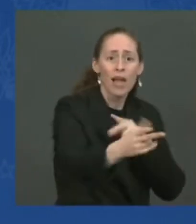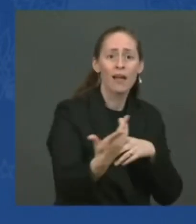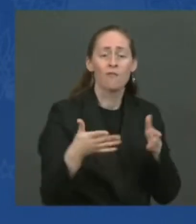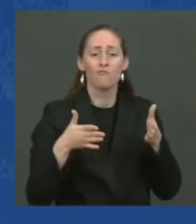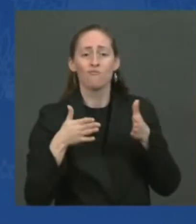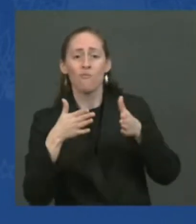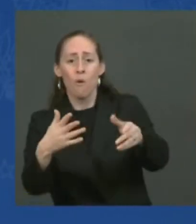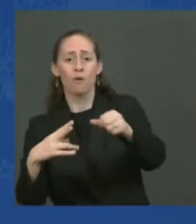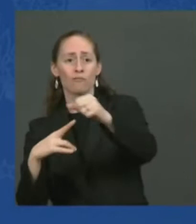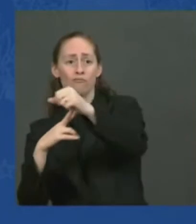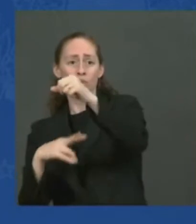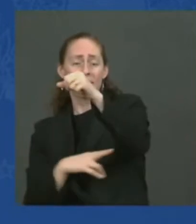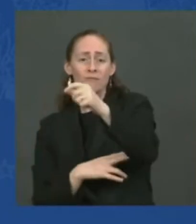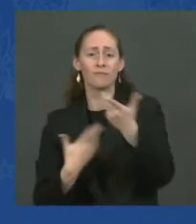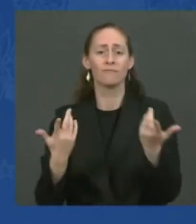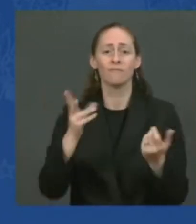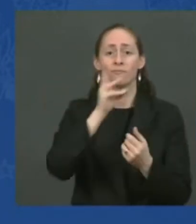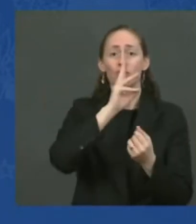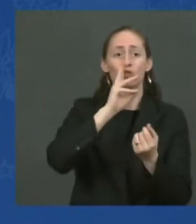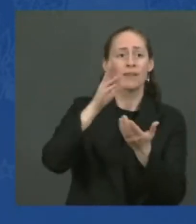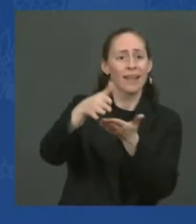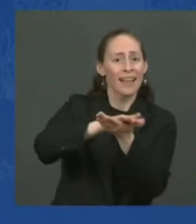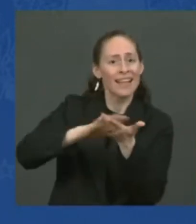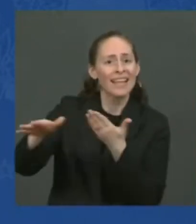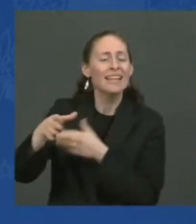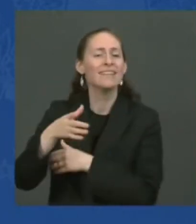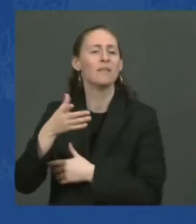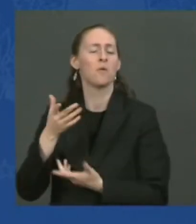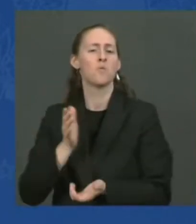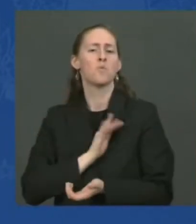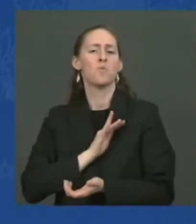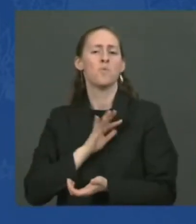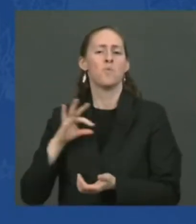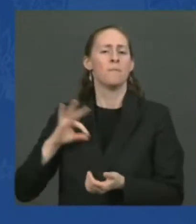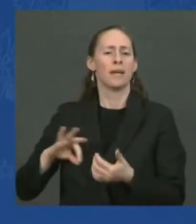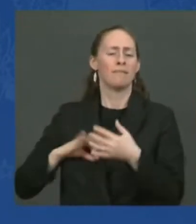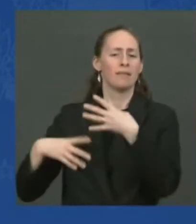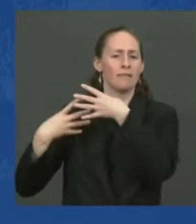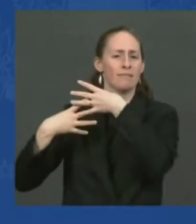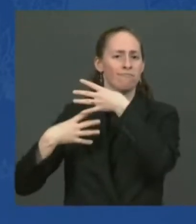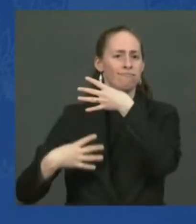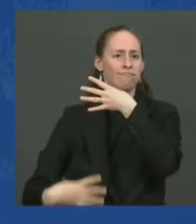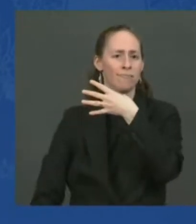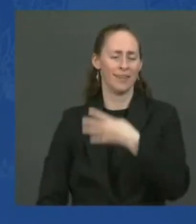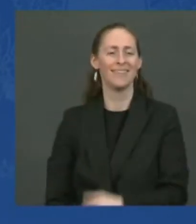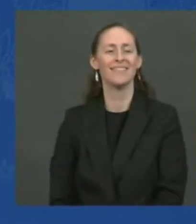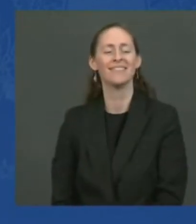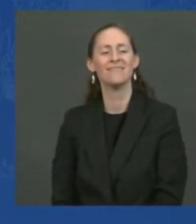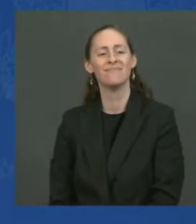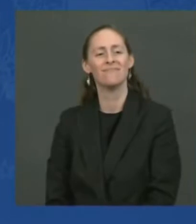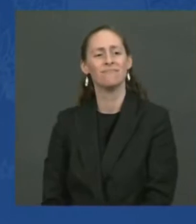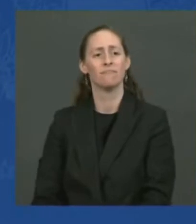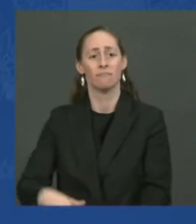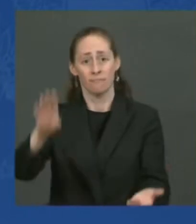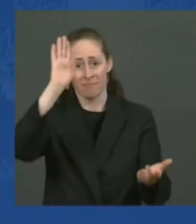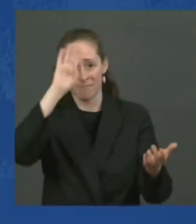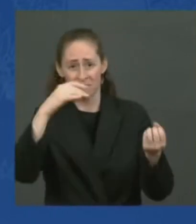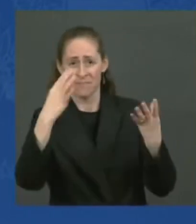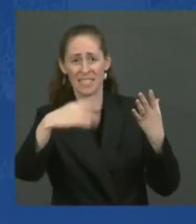of Americans their ability to access high-speed internet and bridge the digital